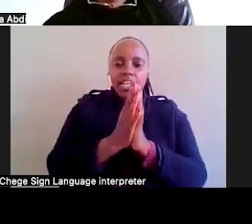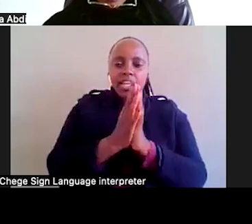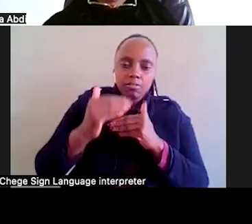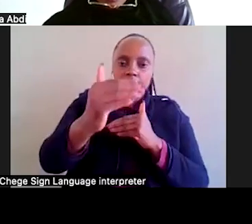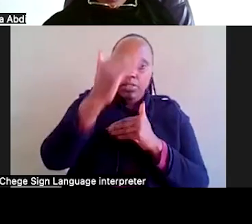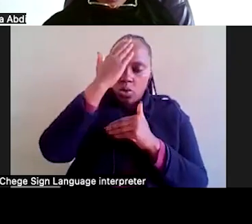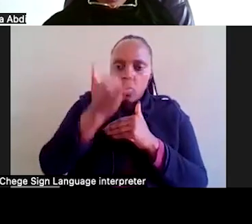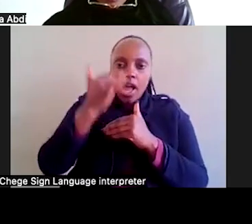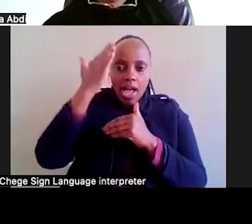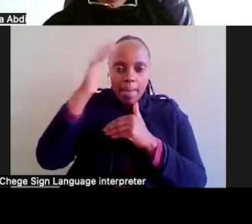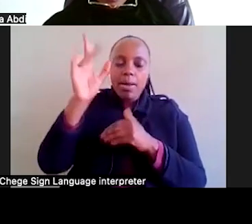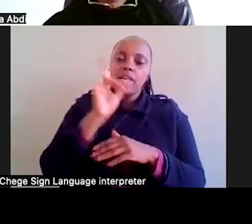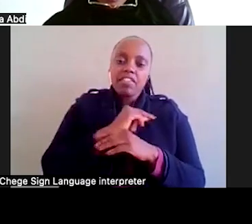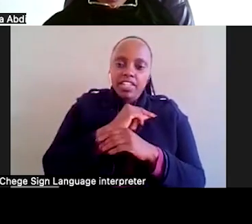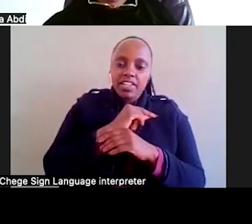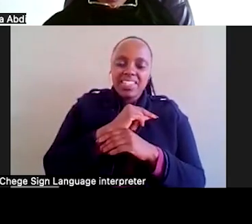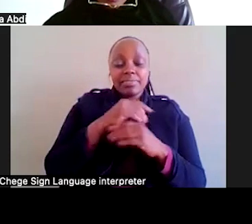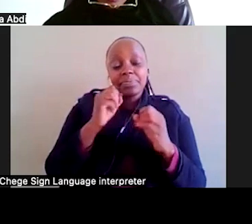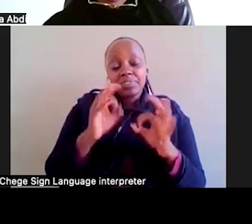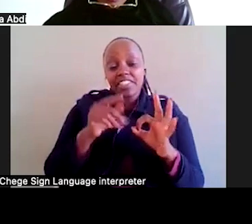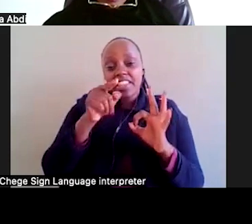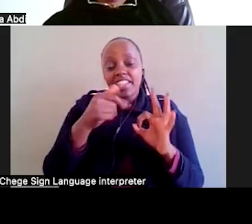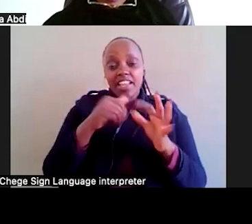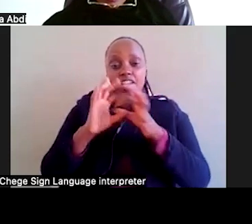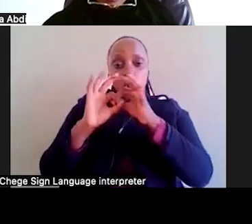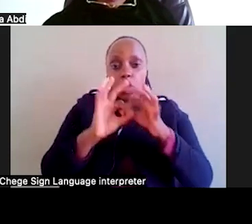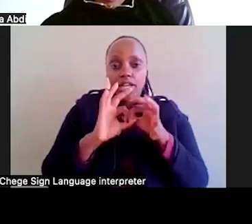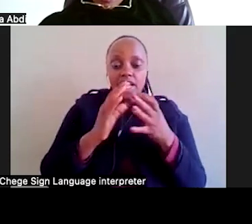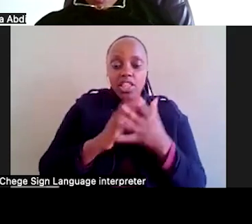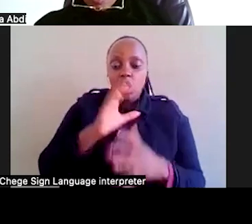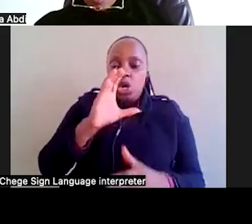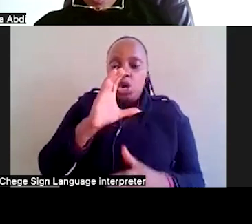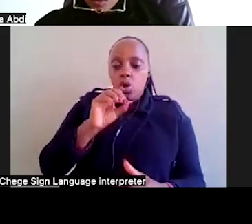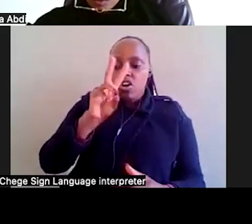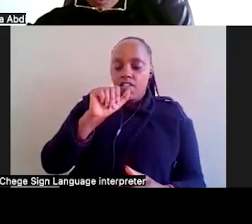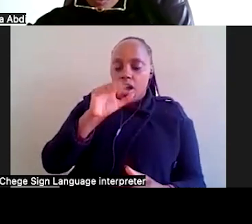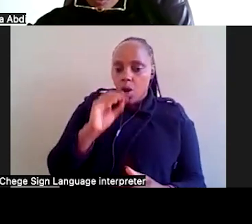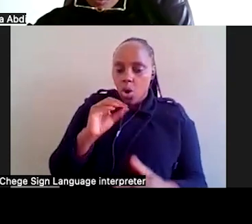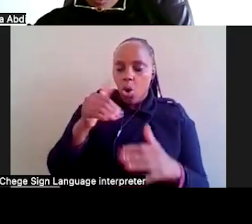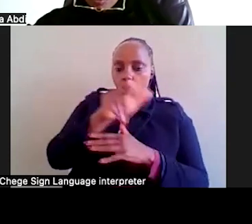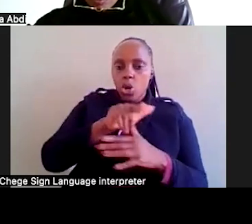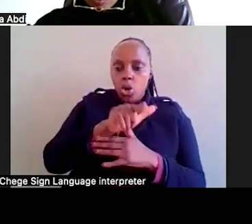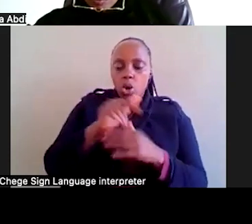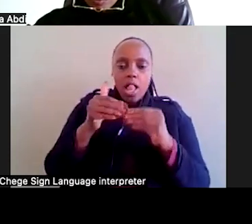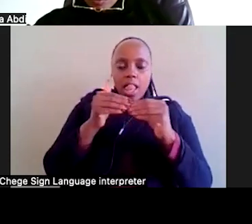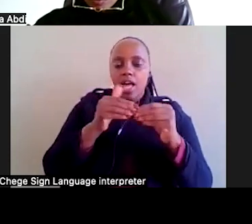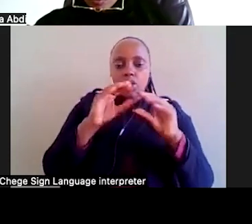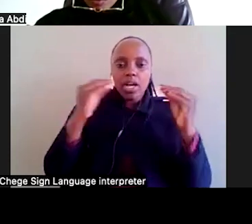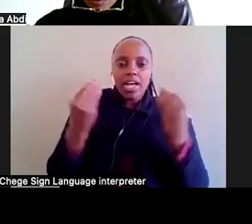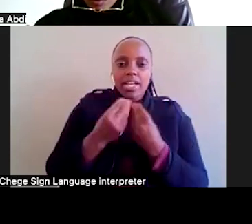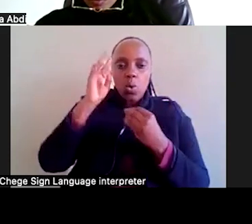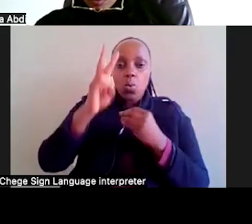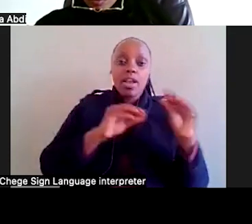I know that as long as it is being coordinated by COVAO or any other locally led organization, it's going to go